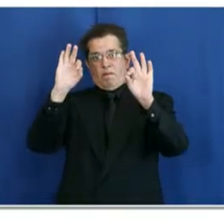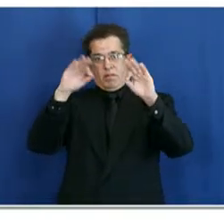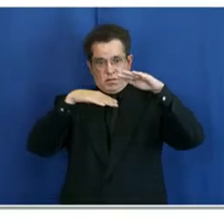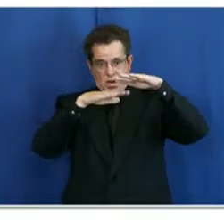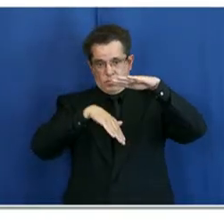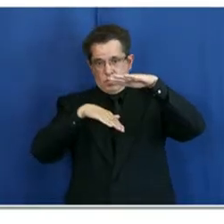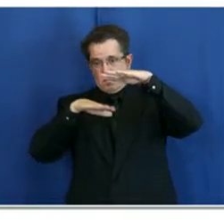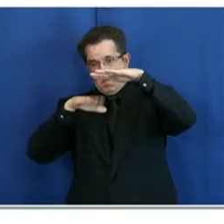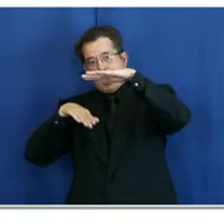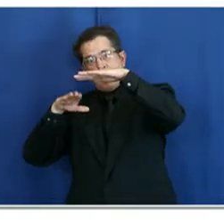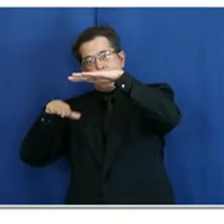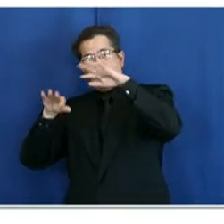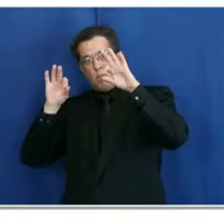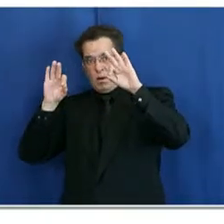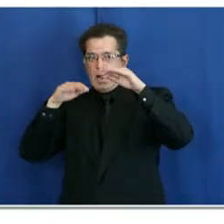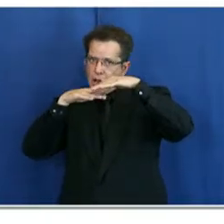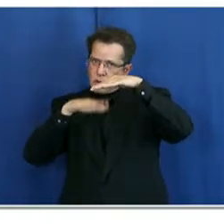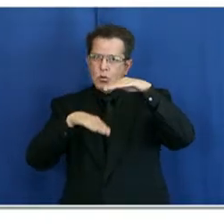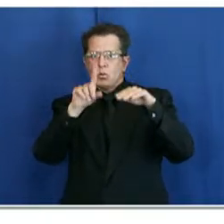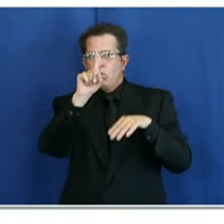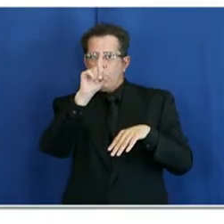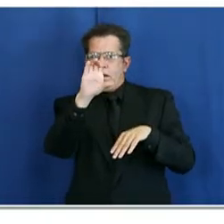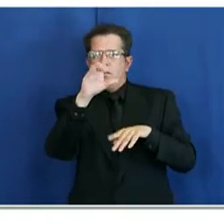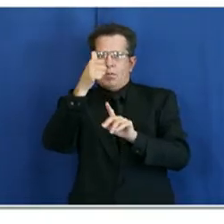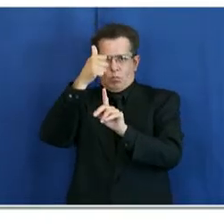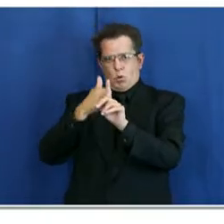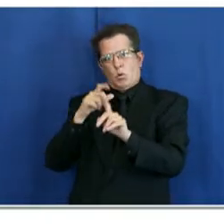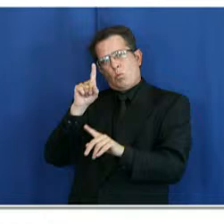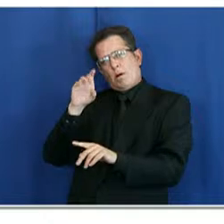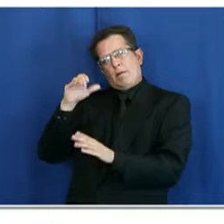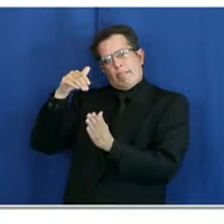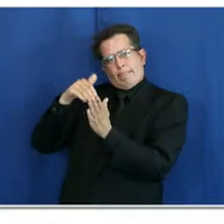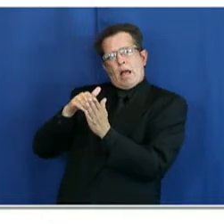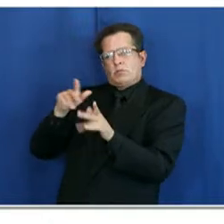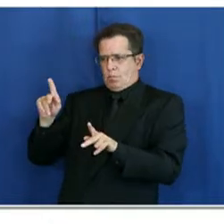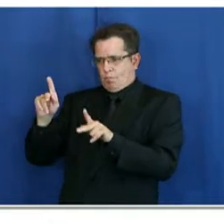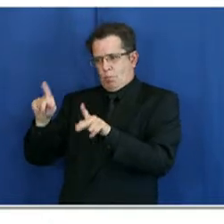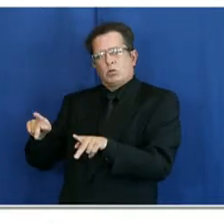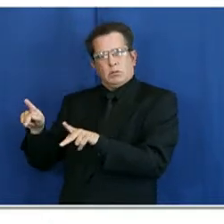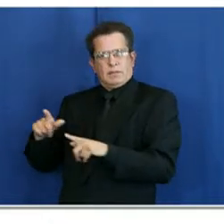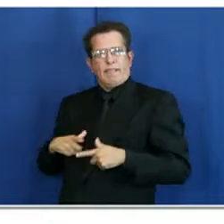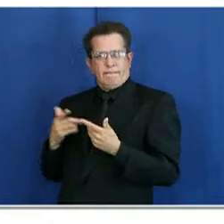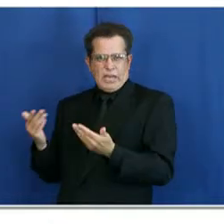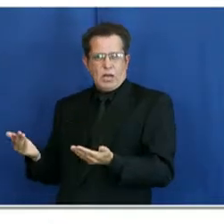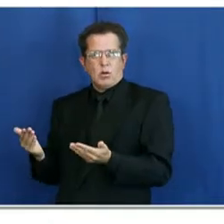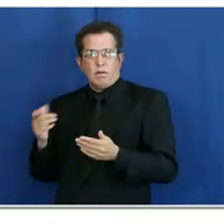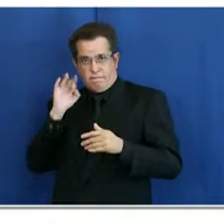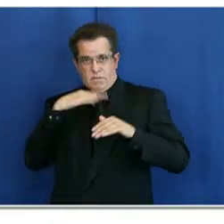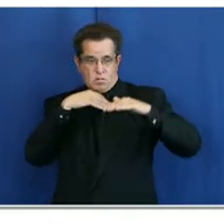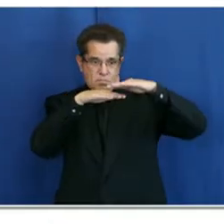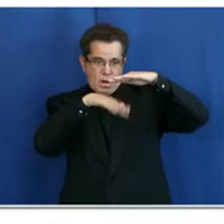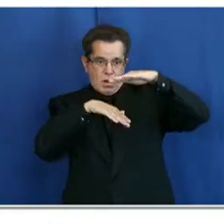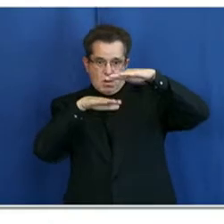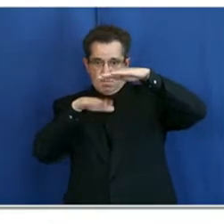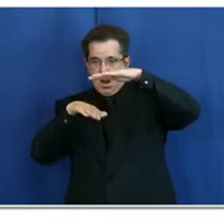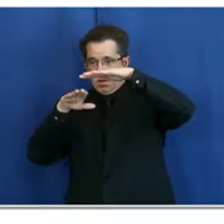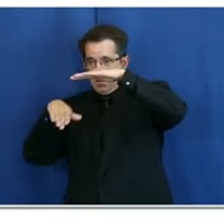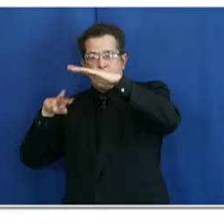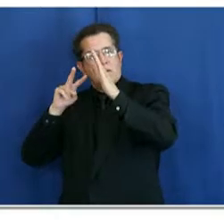trend that we are now, below 100 cases per 100,000 population, as of the next